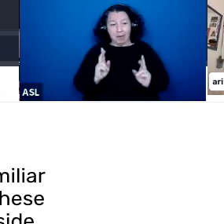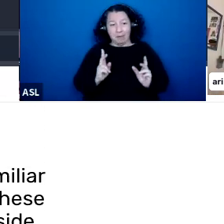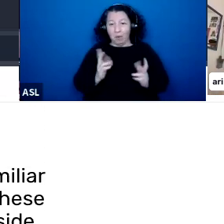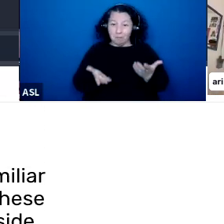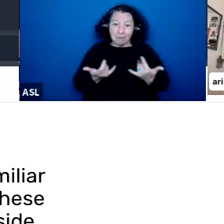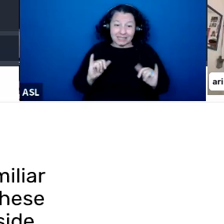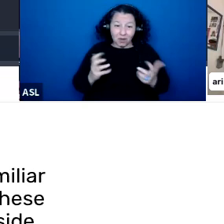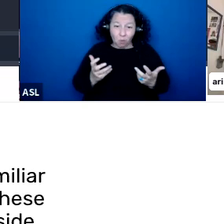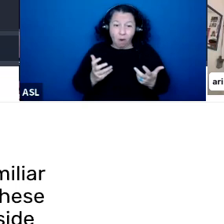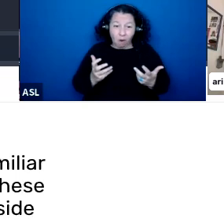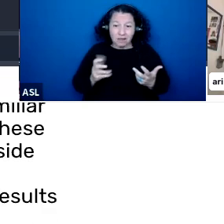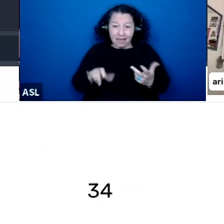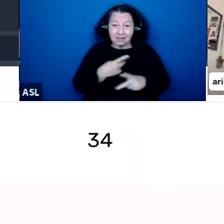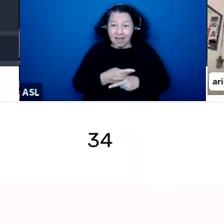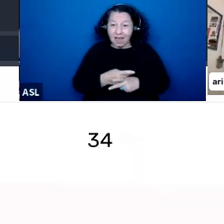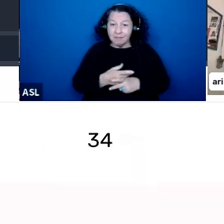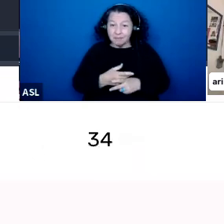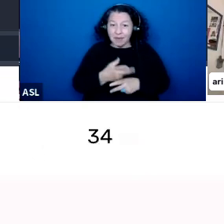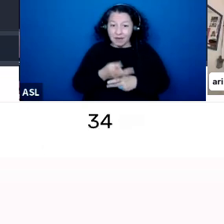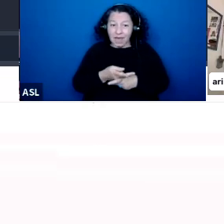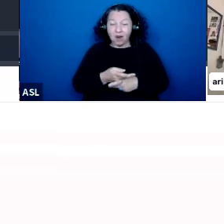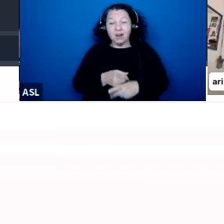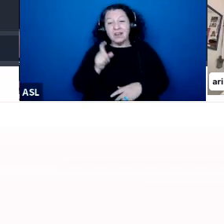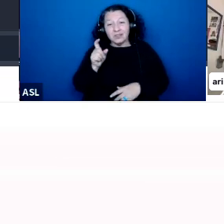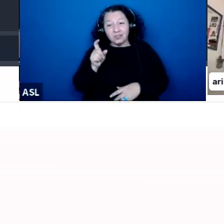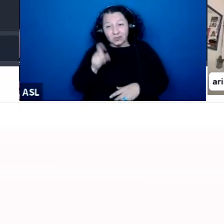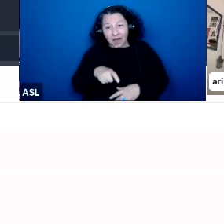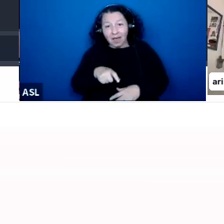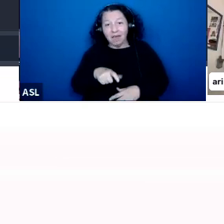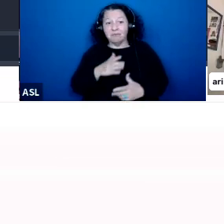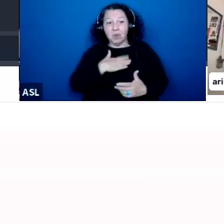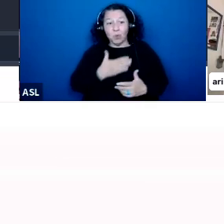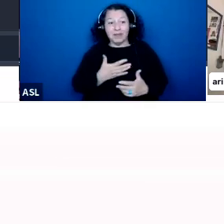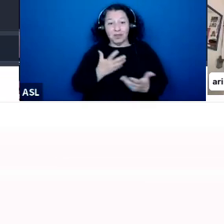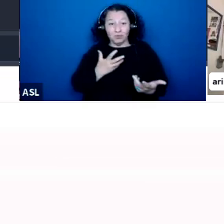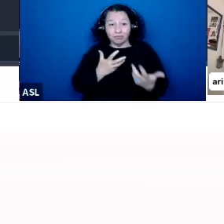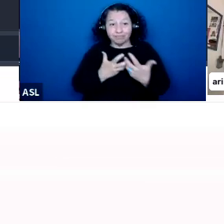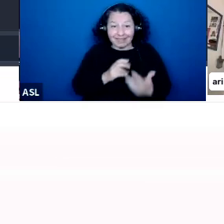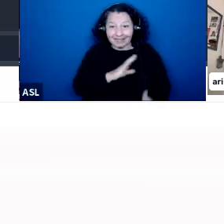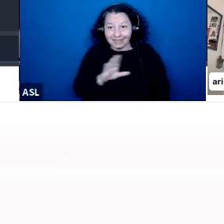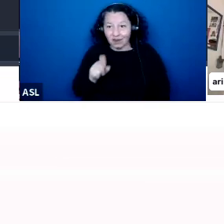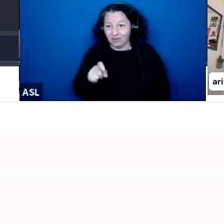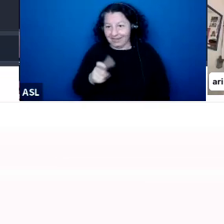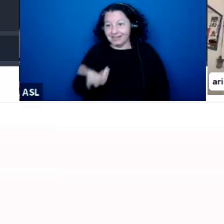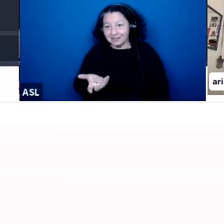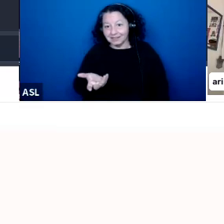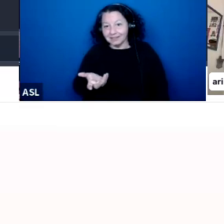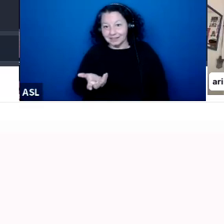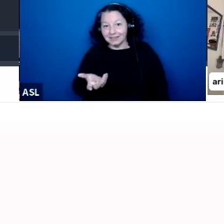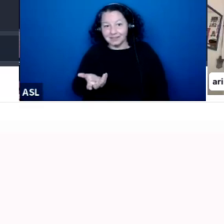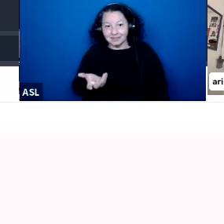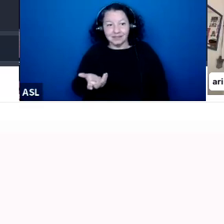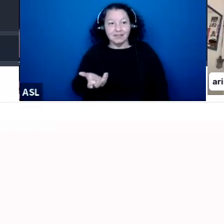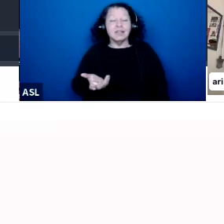might still want to get silicone injections. So you have to meet people where they're at,